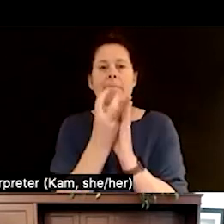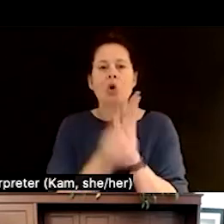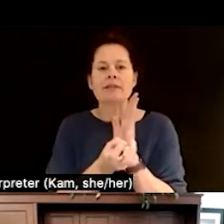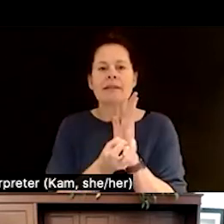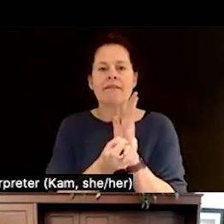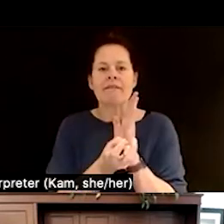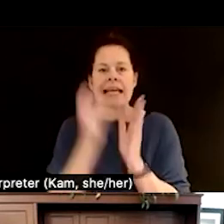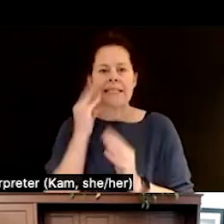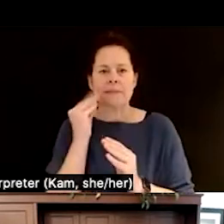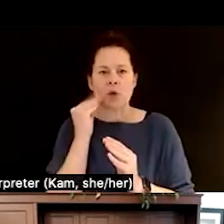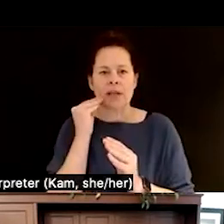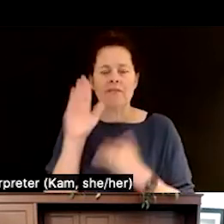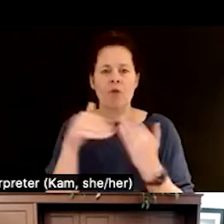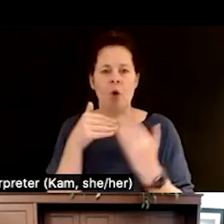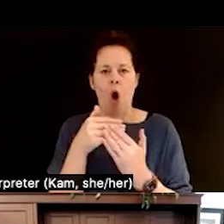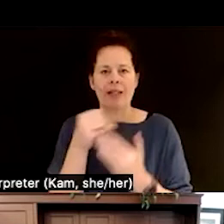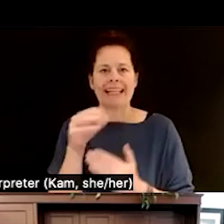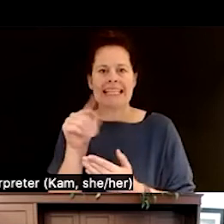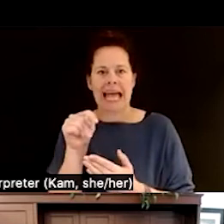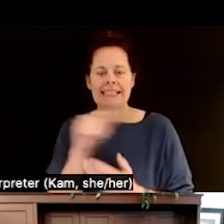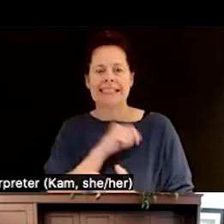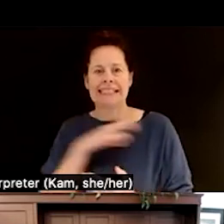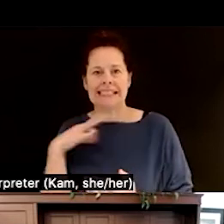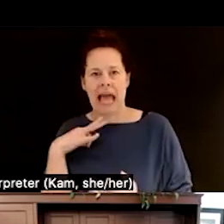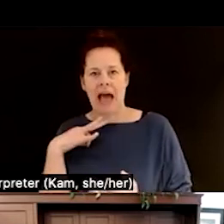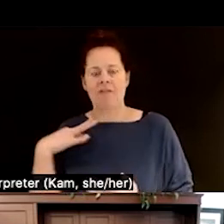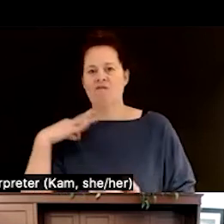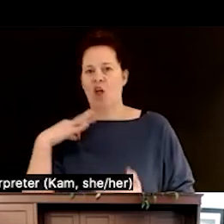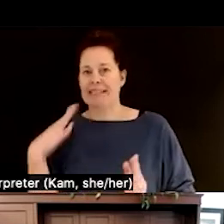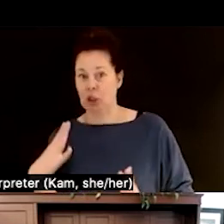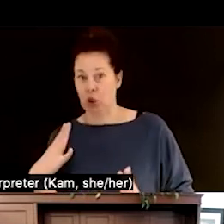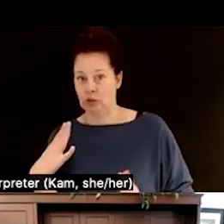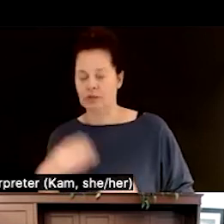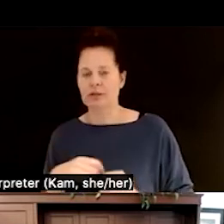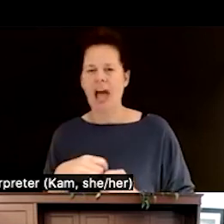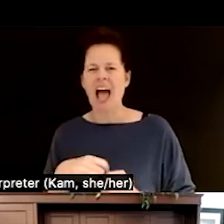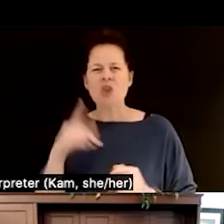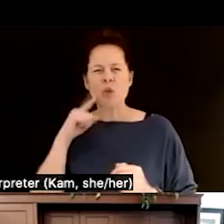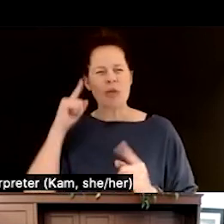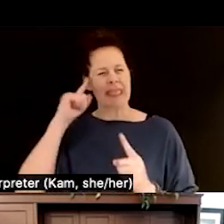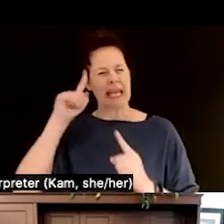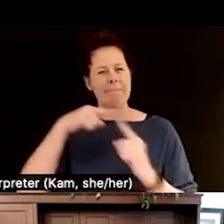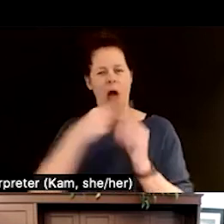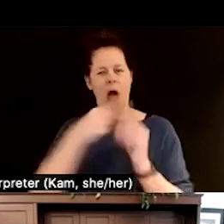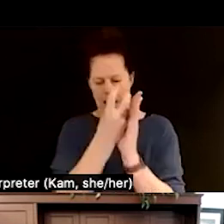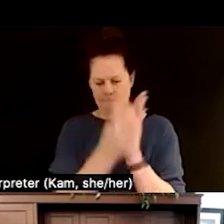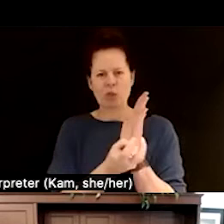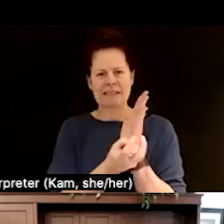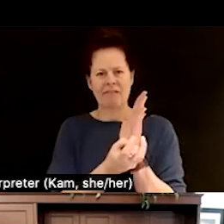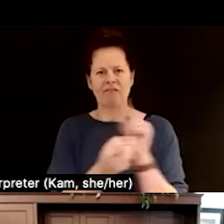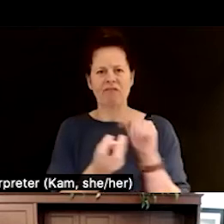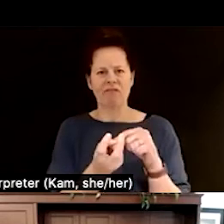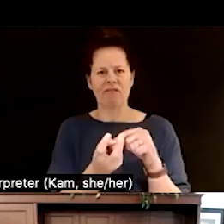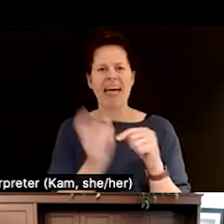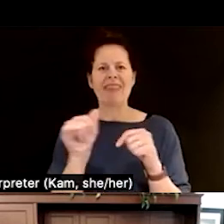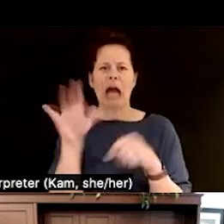our staff. And our volunteers. And when you're thinking about those immersive experiences, like tactile, sensory experiences,